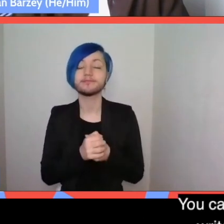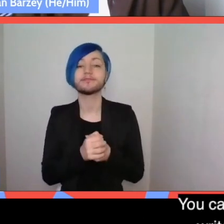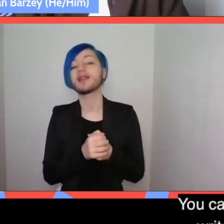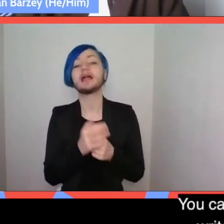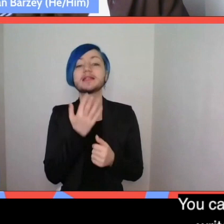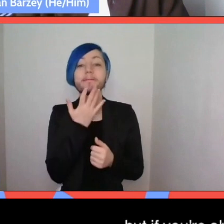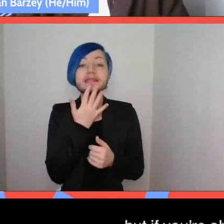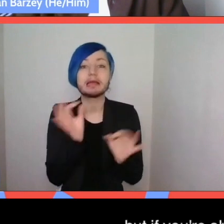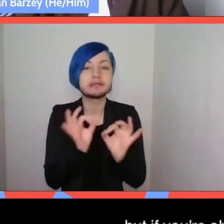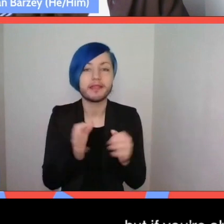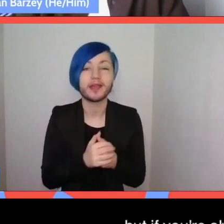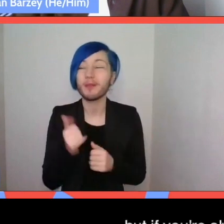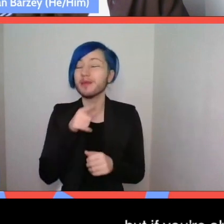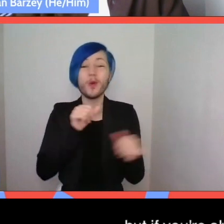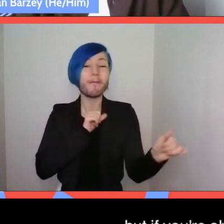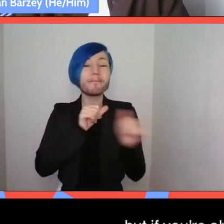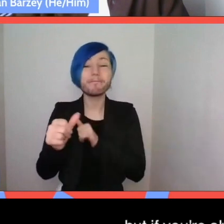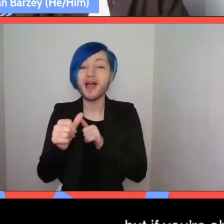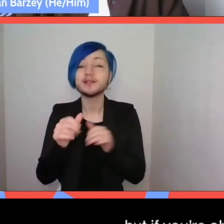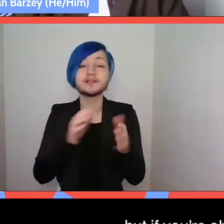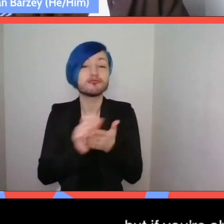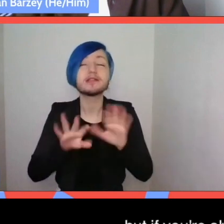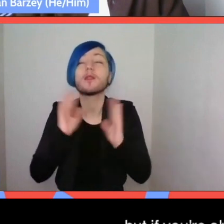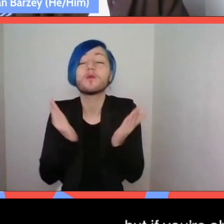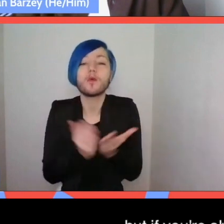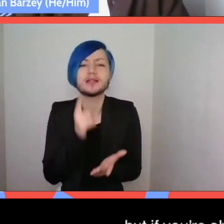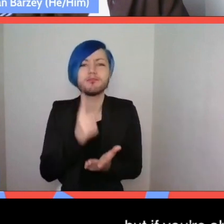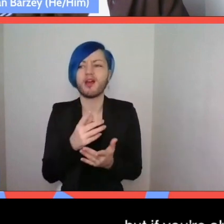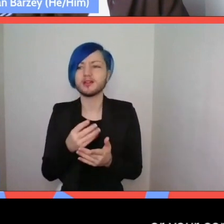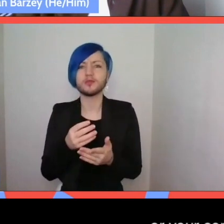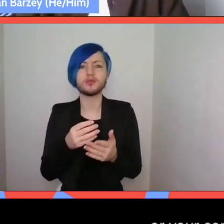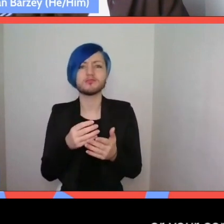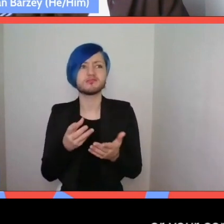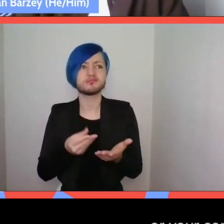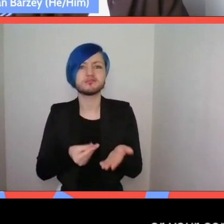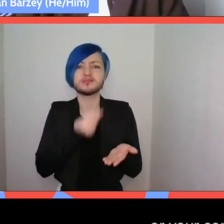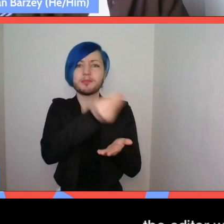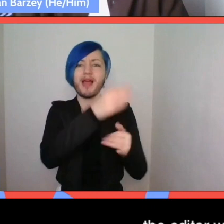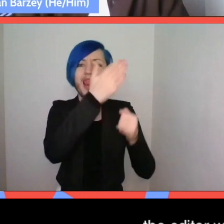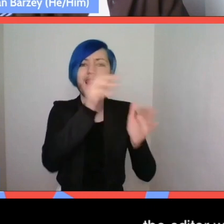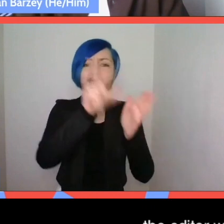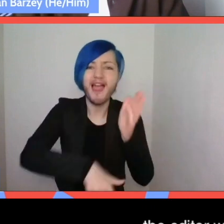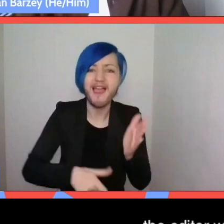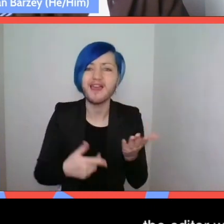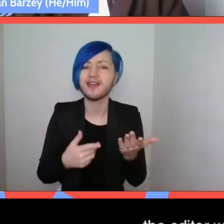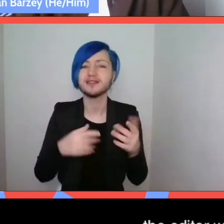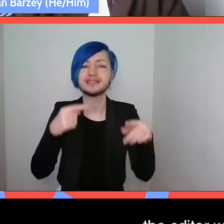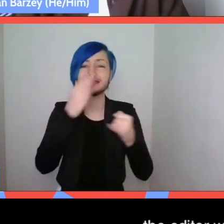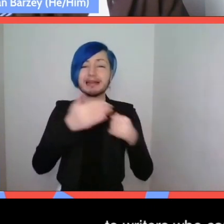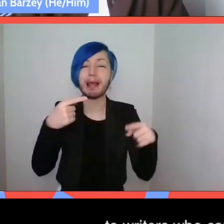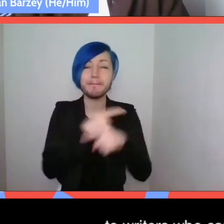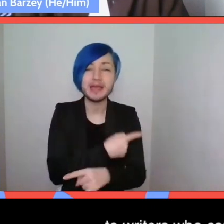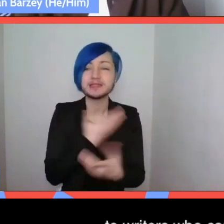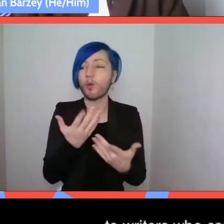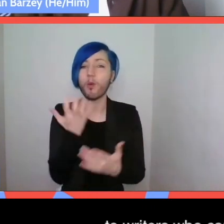greatest writer in the world, but if you're always late filing your copy or your copy is filled with errors, the editor will most likely move on